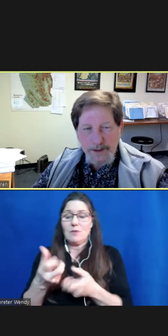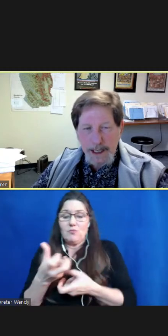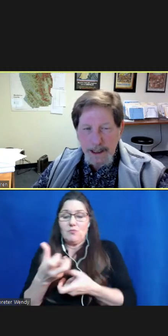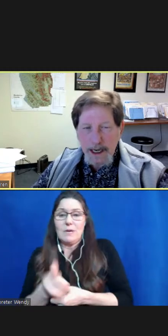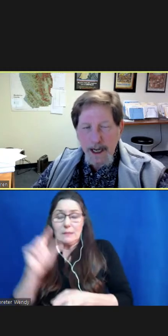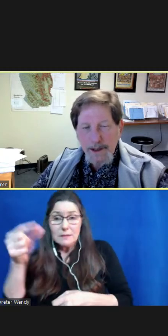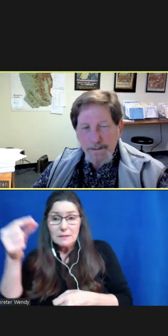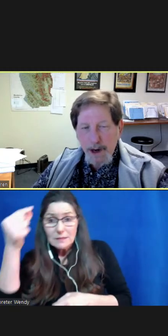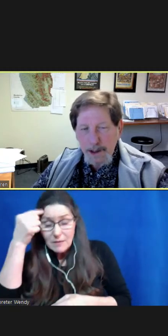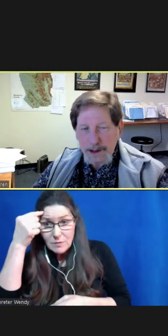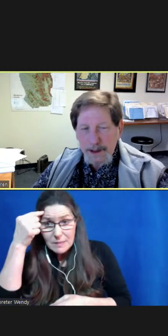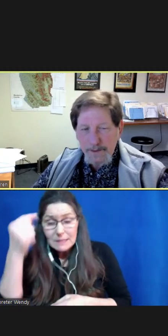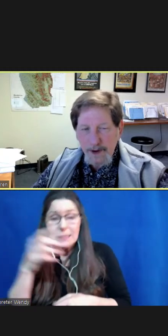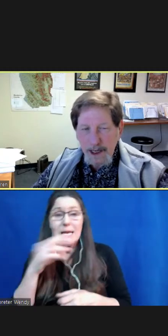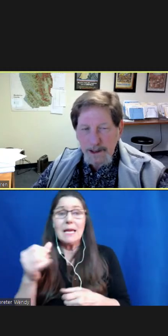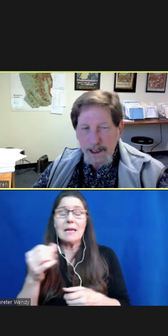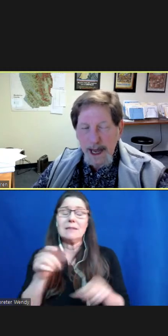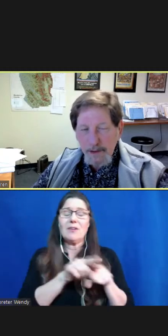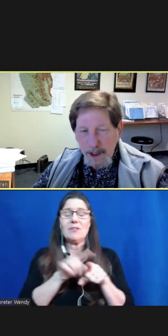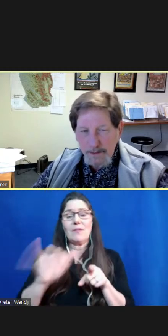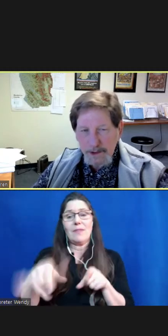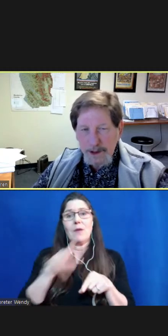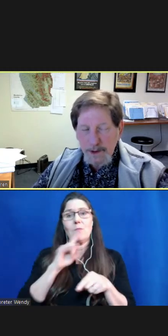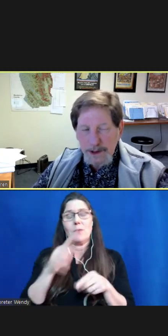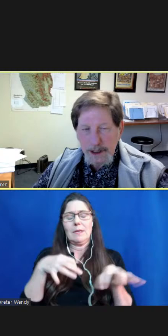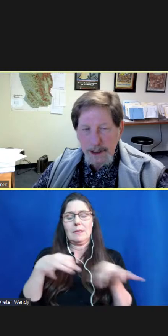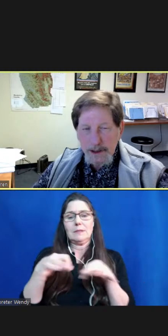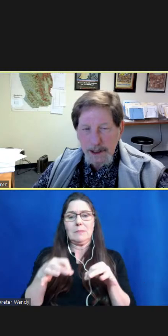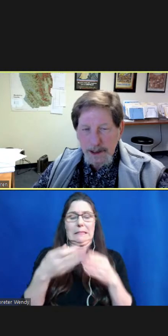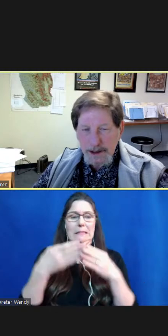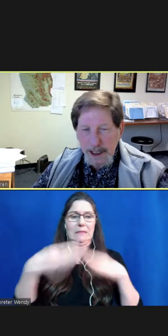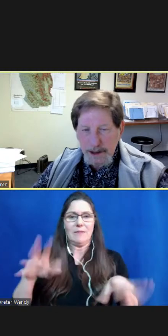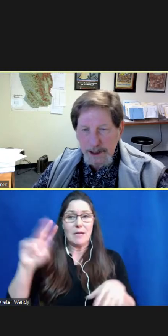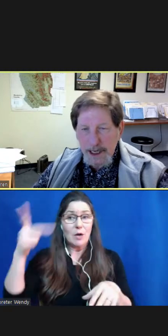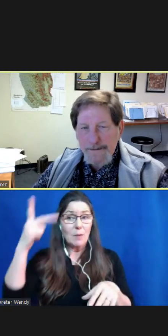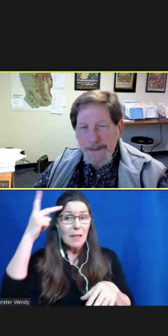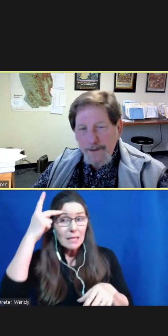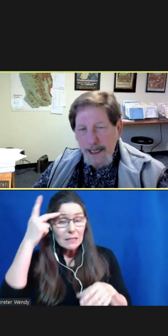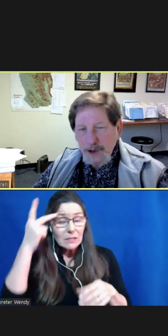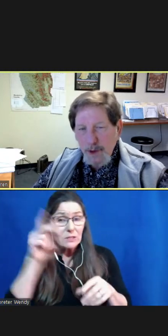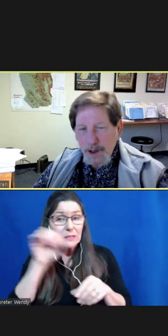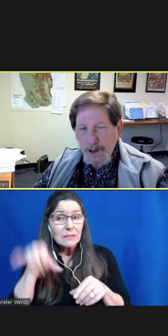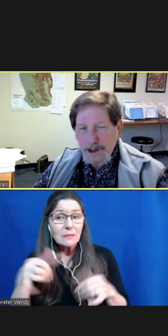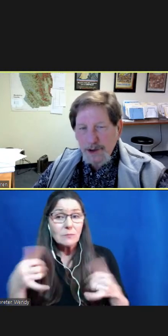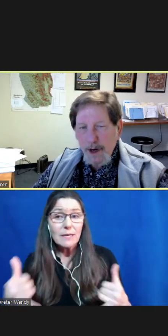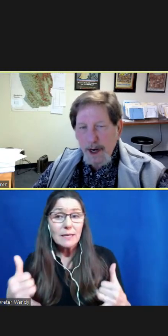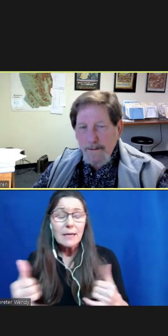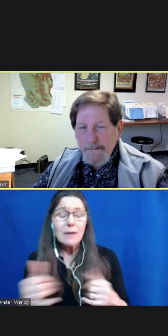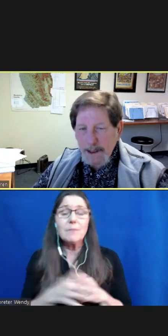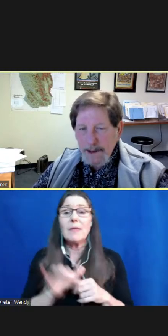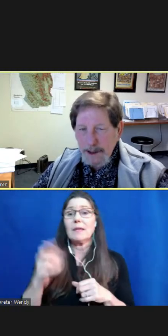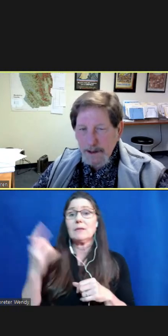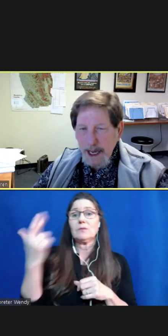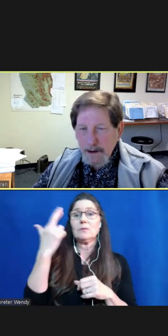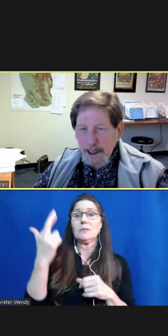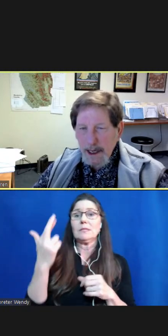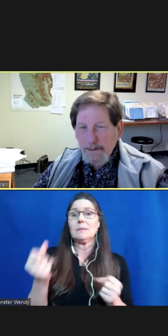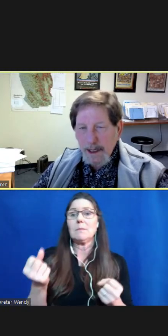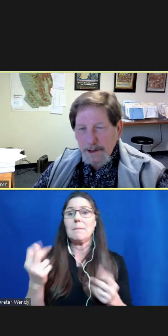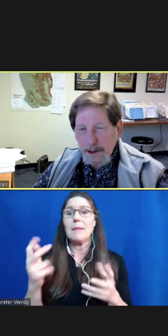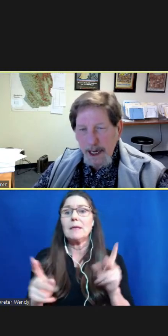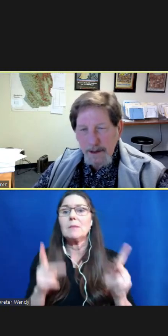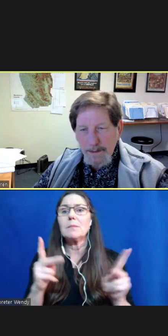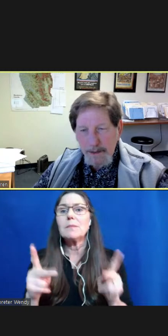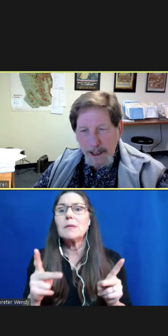may explain the partisan divide in outcomes that we see in the United States. And that's one of the reasons why Mendocino County